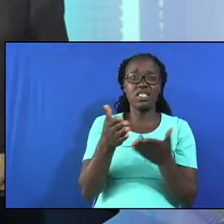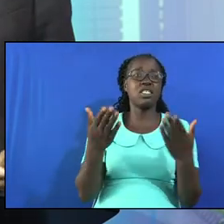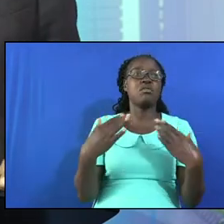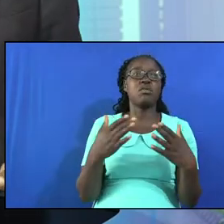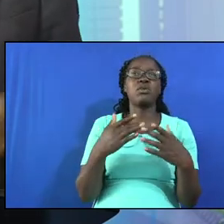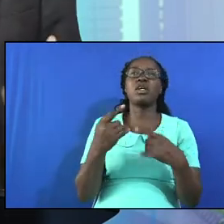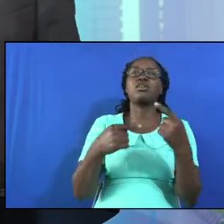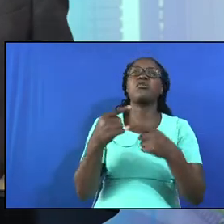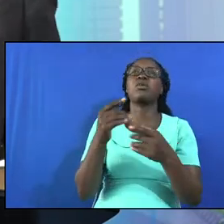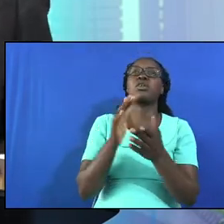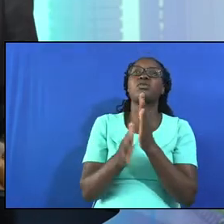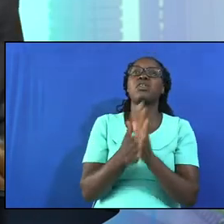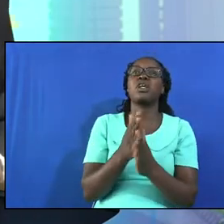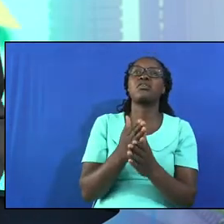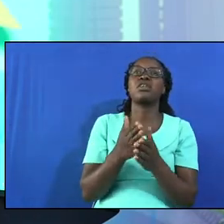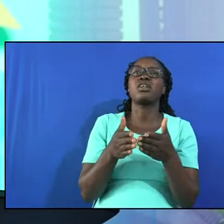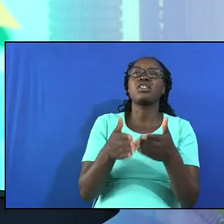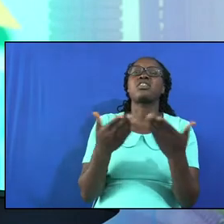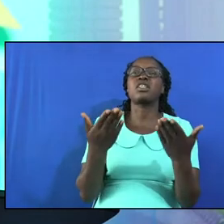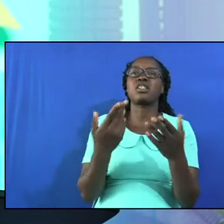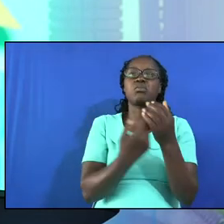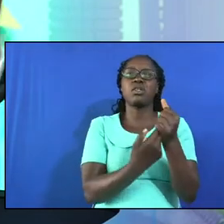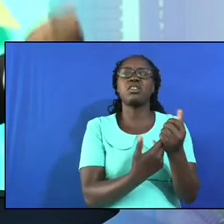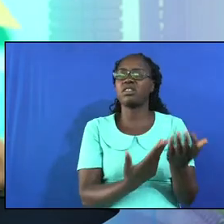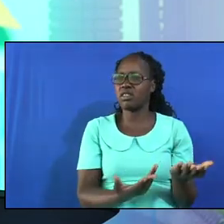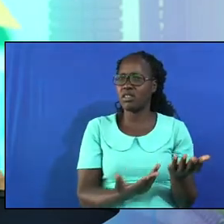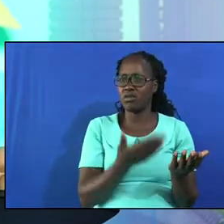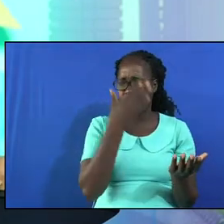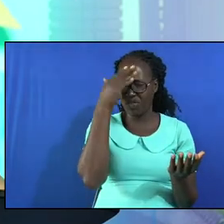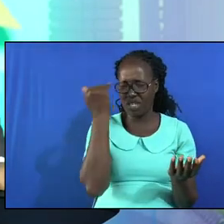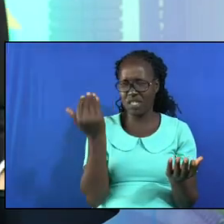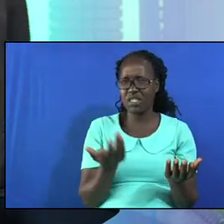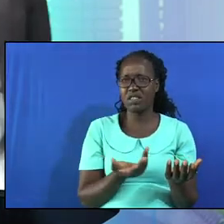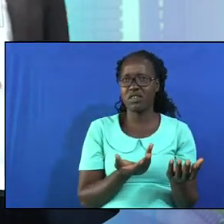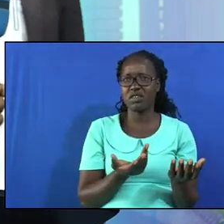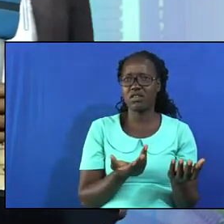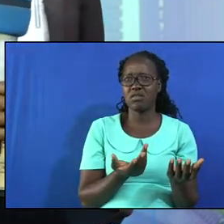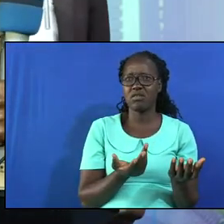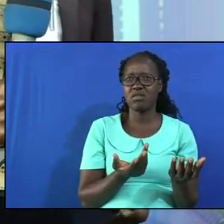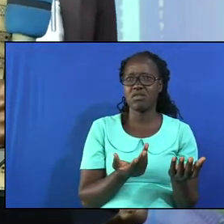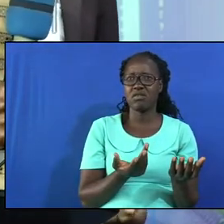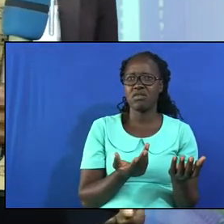people can operate without sex partners. We forget.